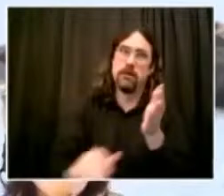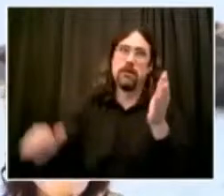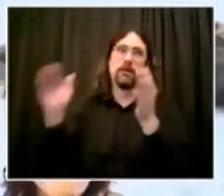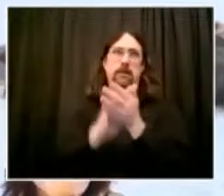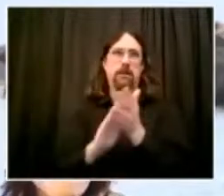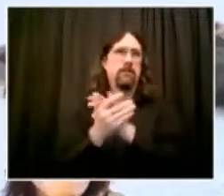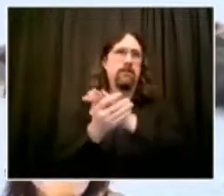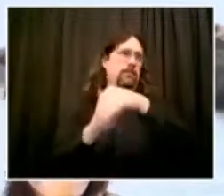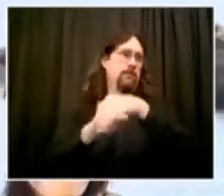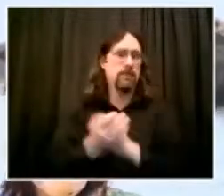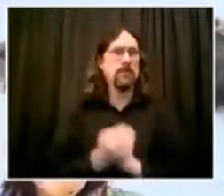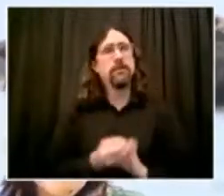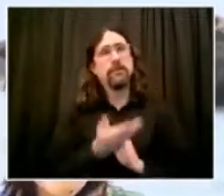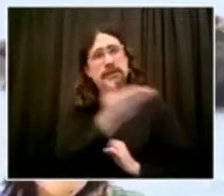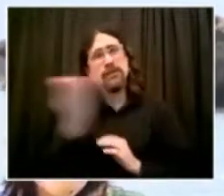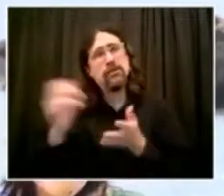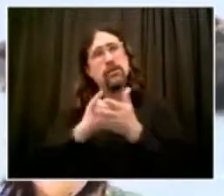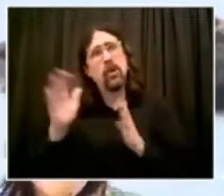Amen. Who has not gone? Yes.